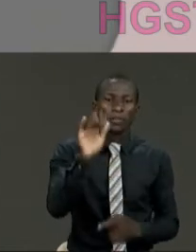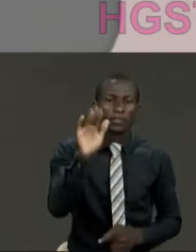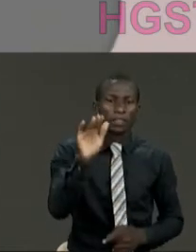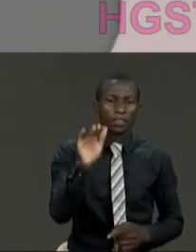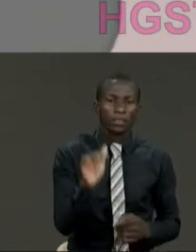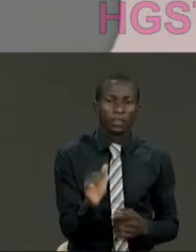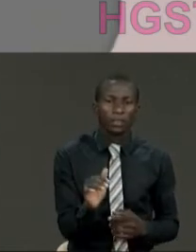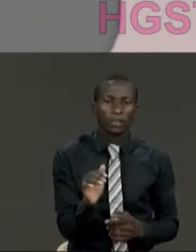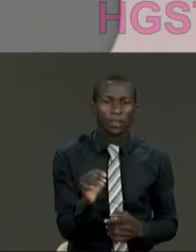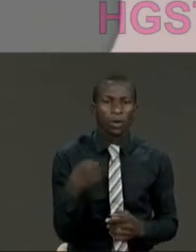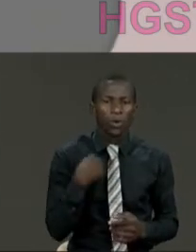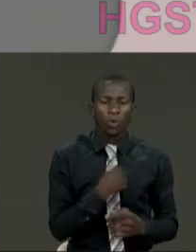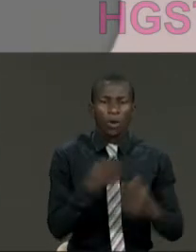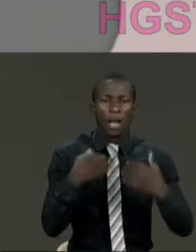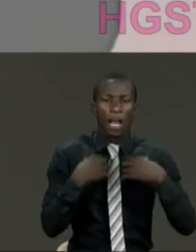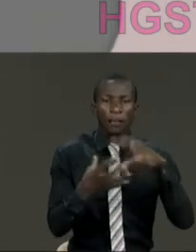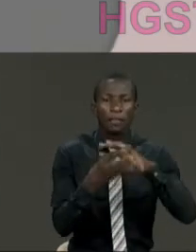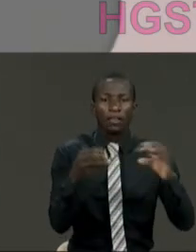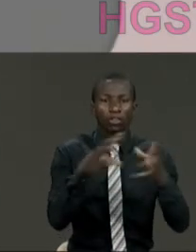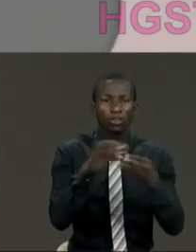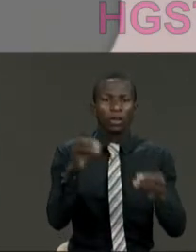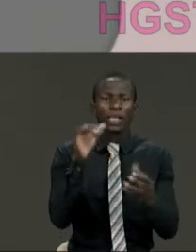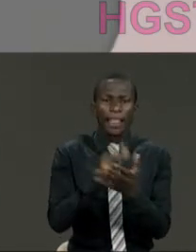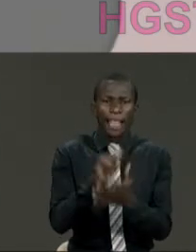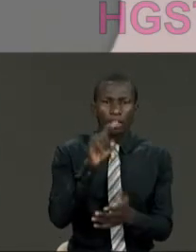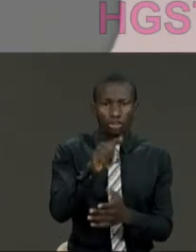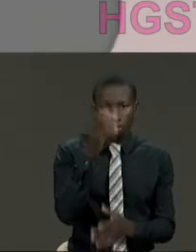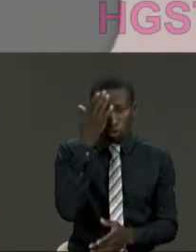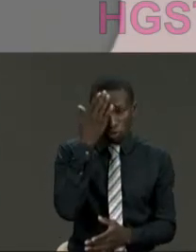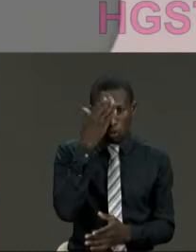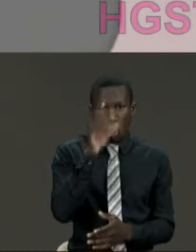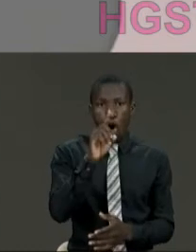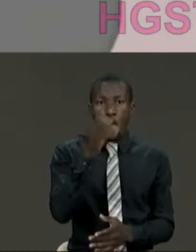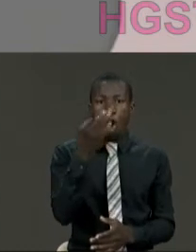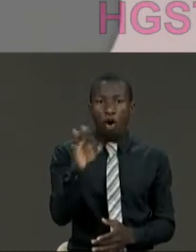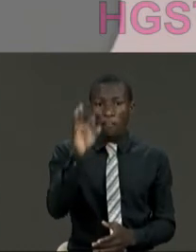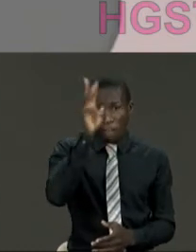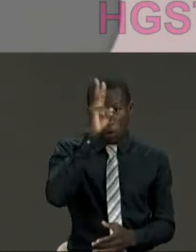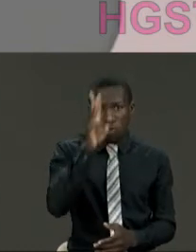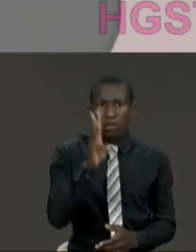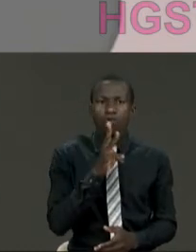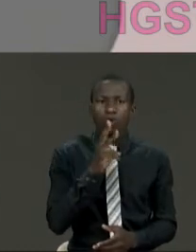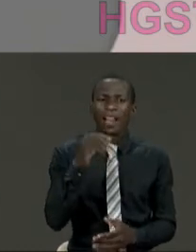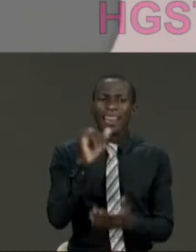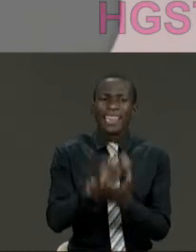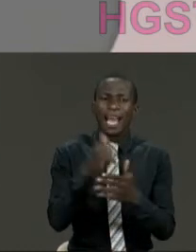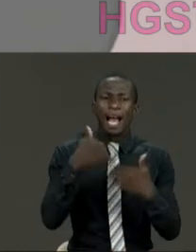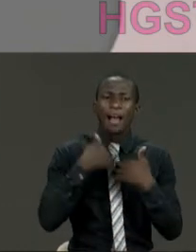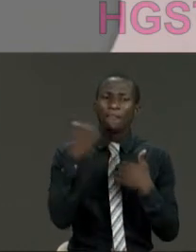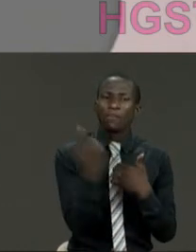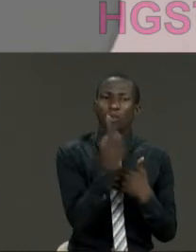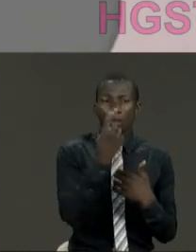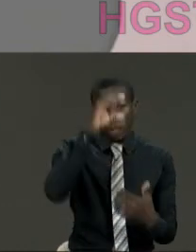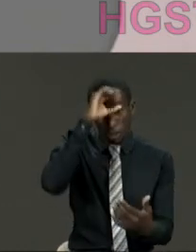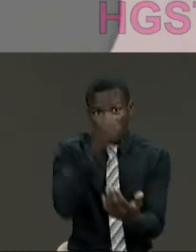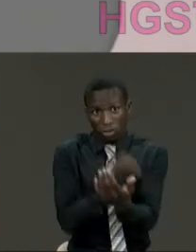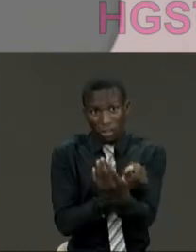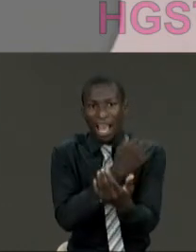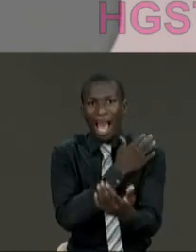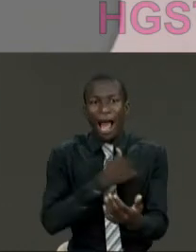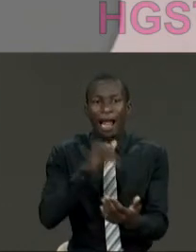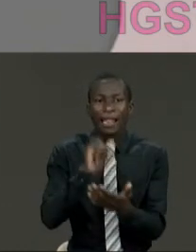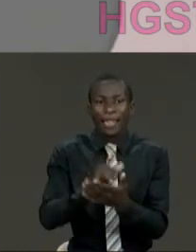Luke 7:11-15, we have the story that you already know of a widow who had only son, and the son,